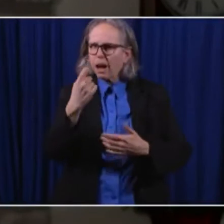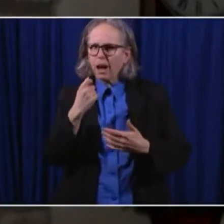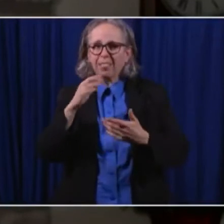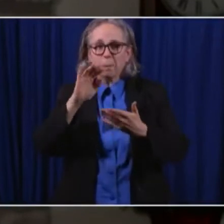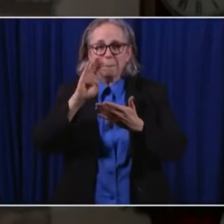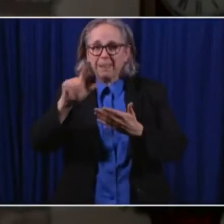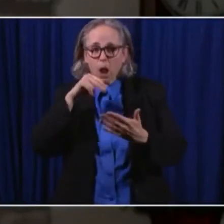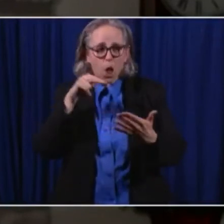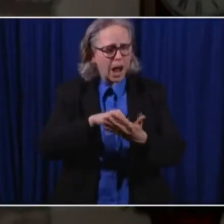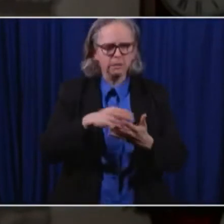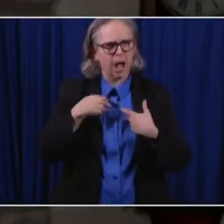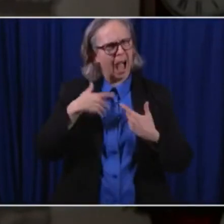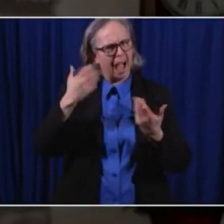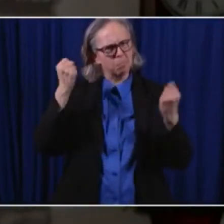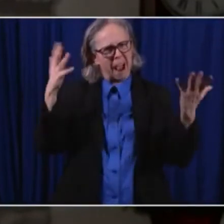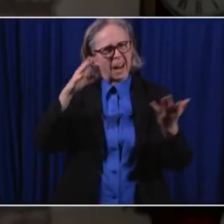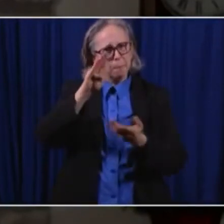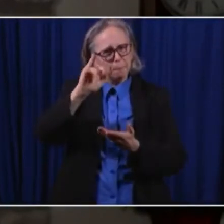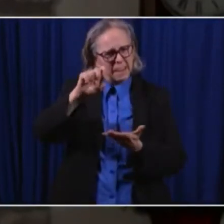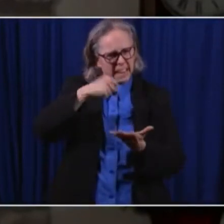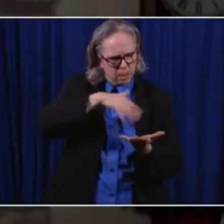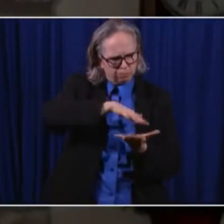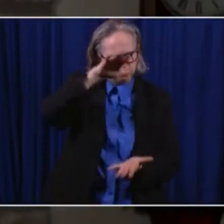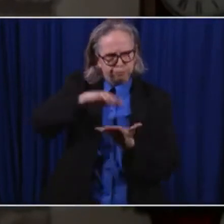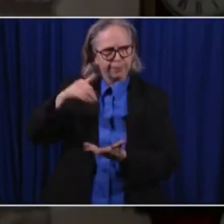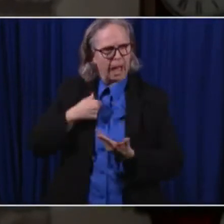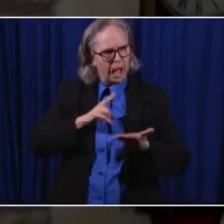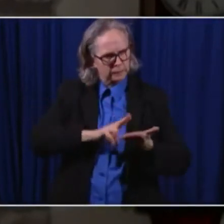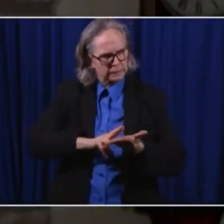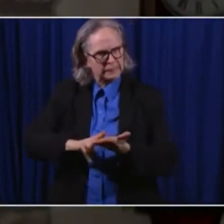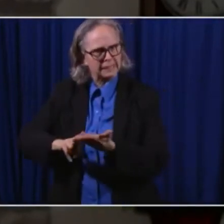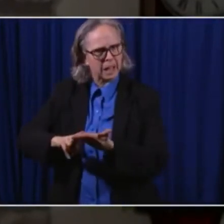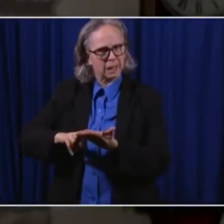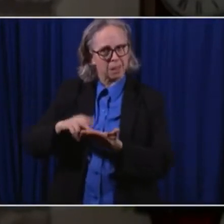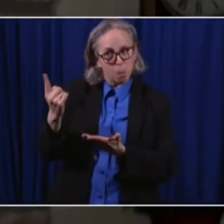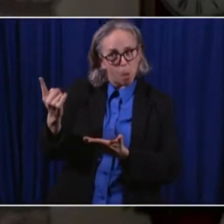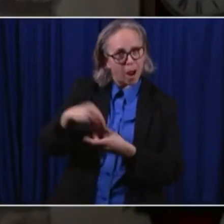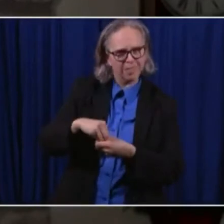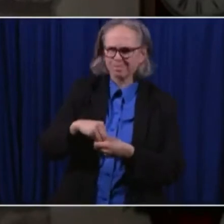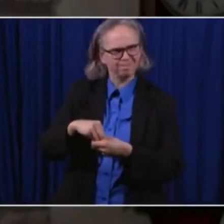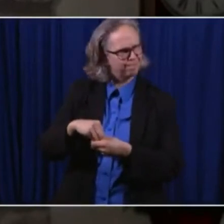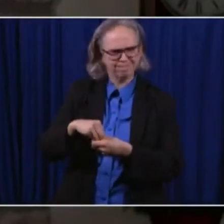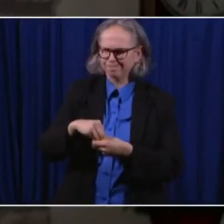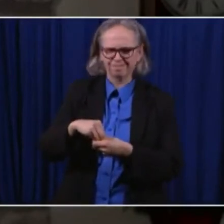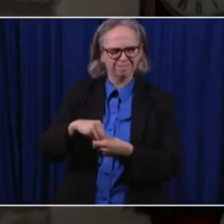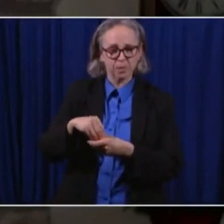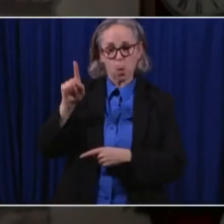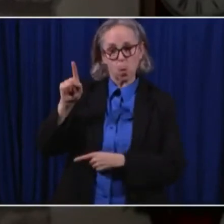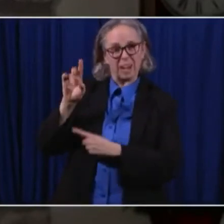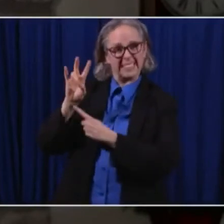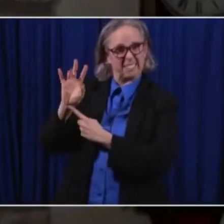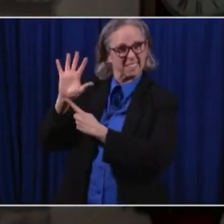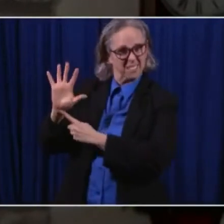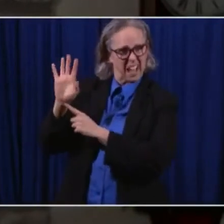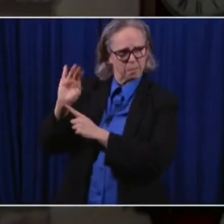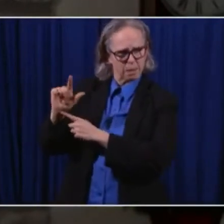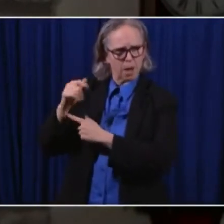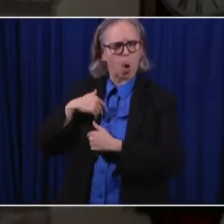will be signing today. I will be speaking about this bill specifically, but not